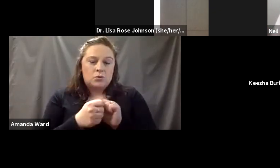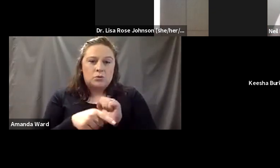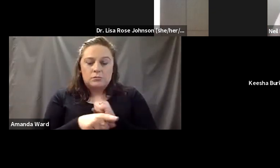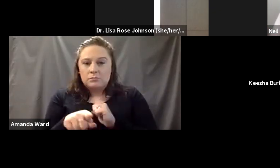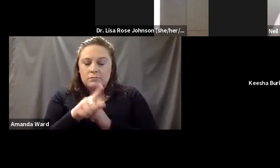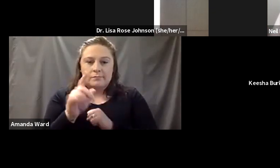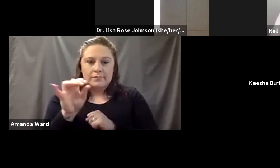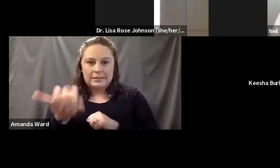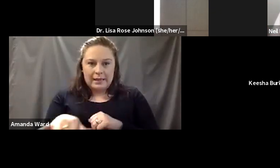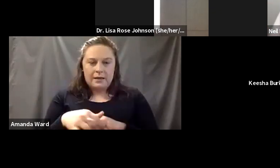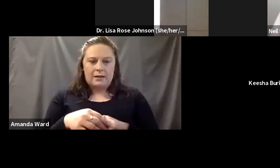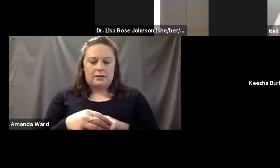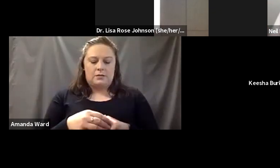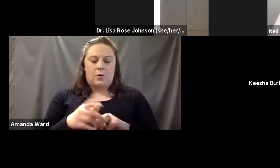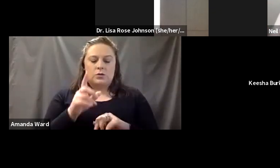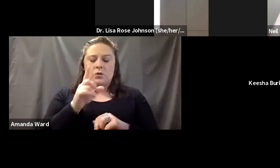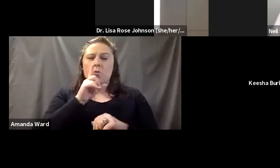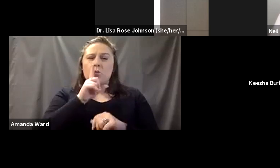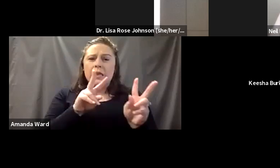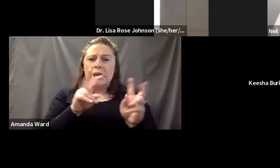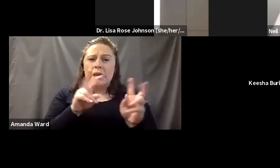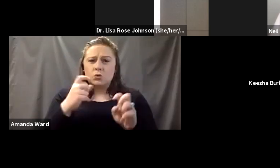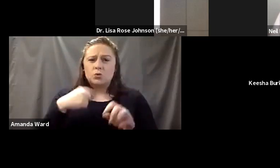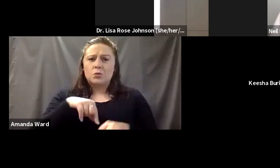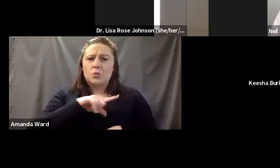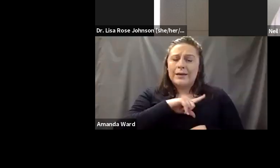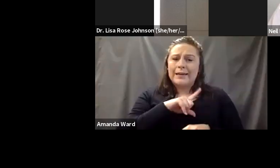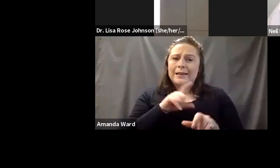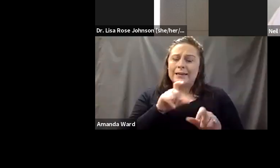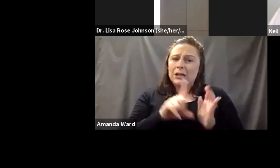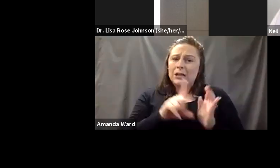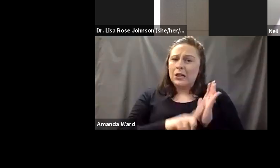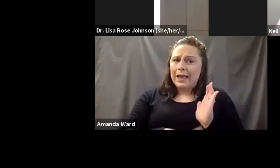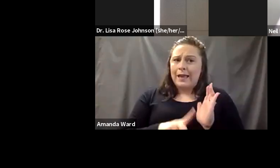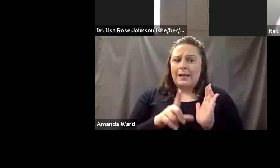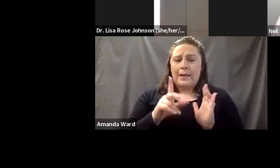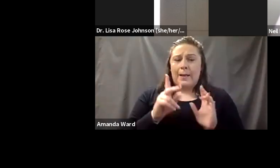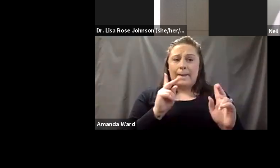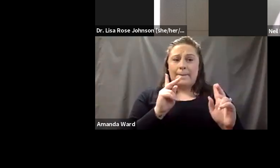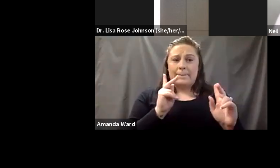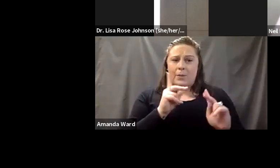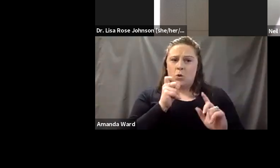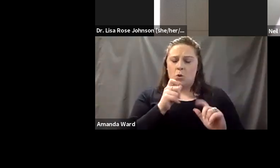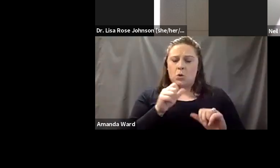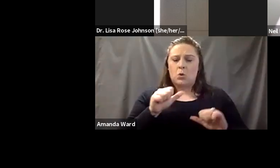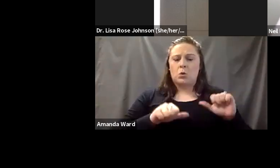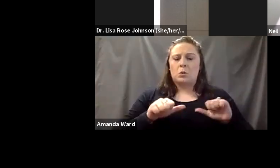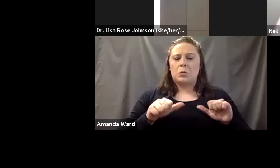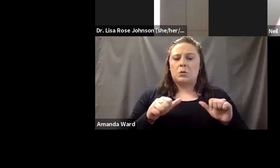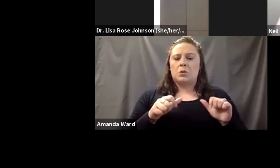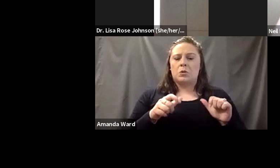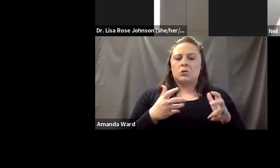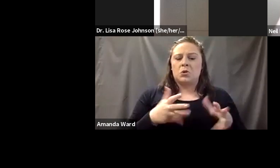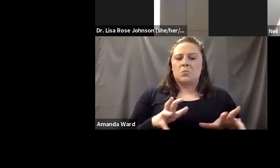through this. That's a real issue that we've got to look at. Forget people who have vaccine hesitancy. People who want the